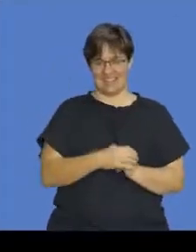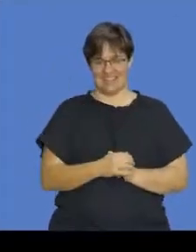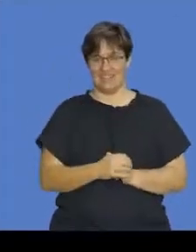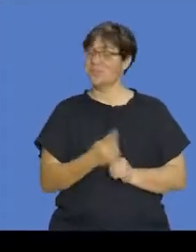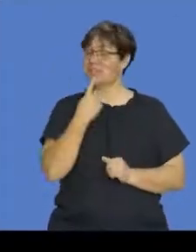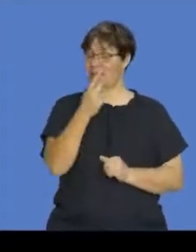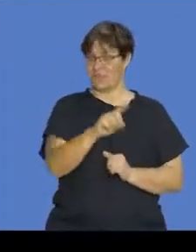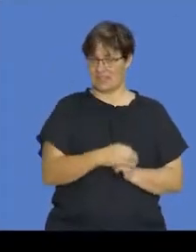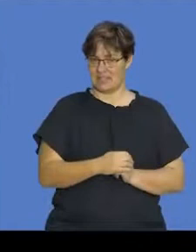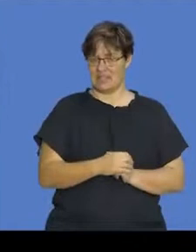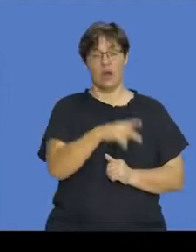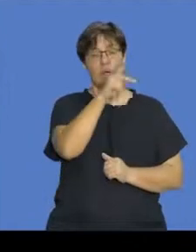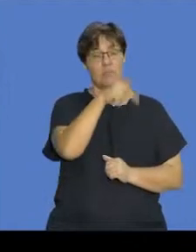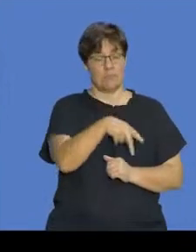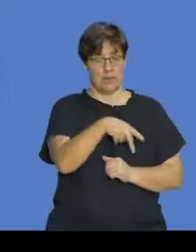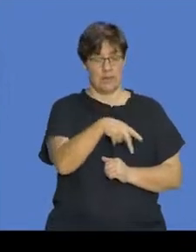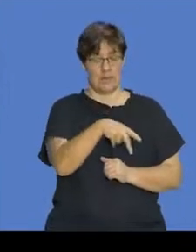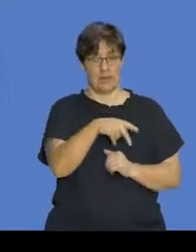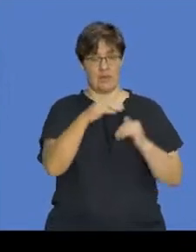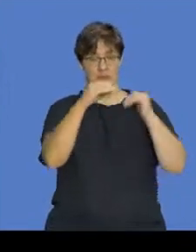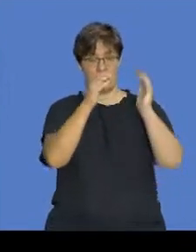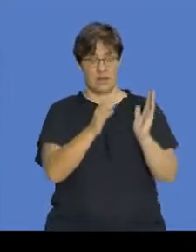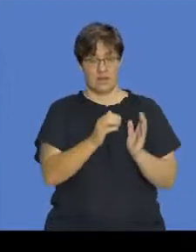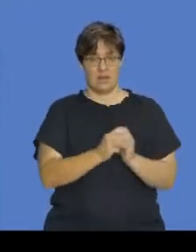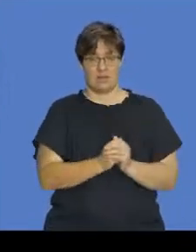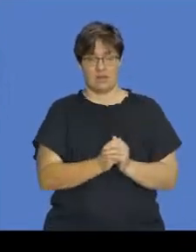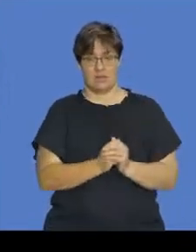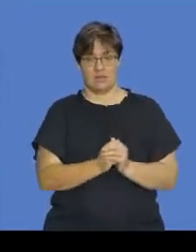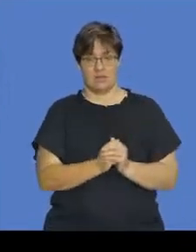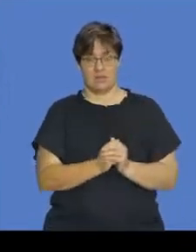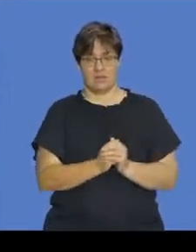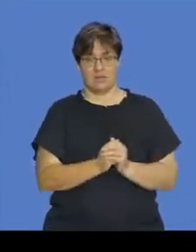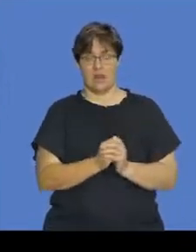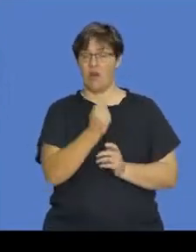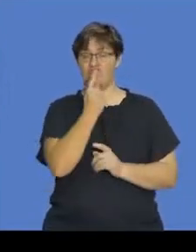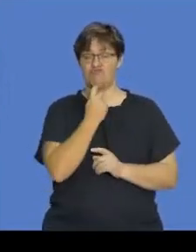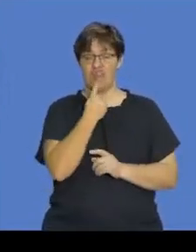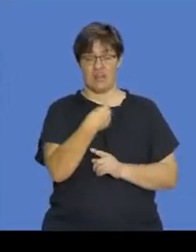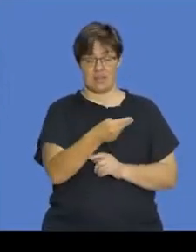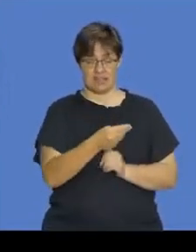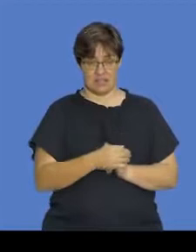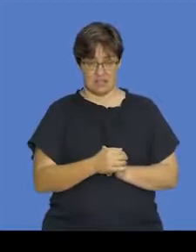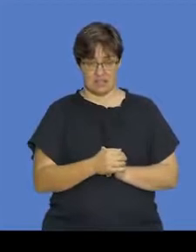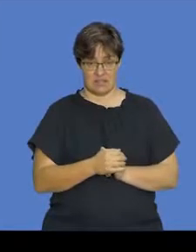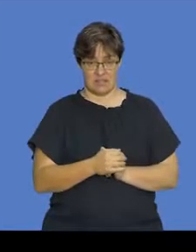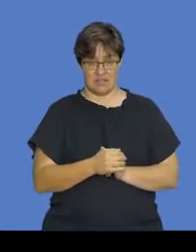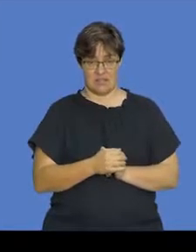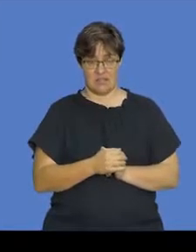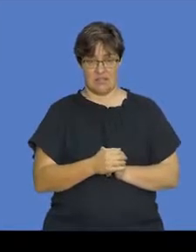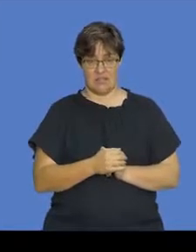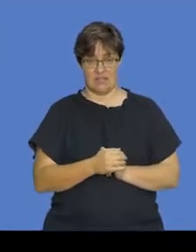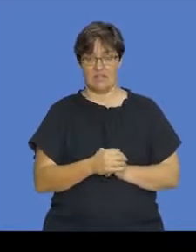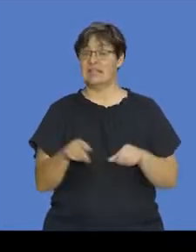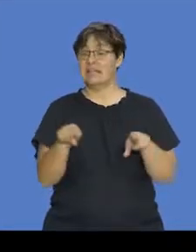going to say the probability of choosing a red card from the deck